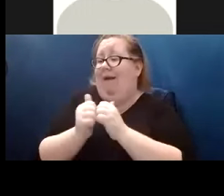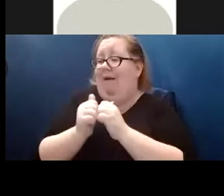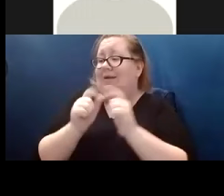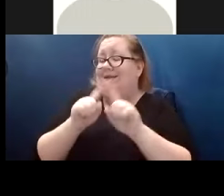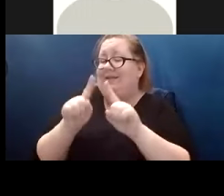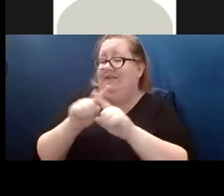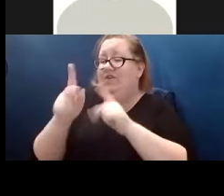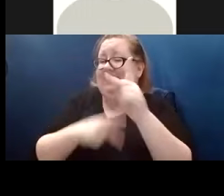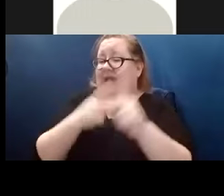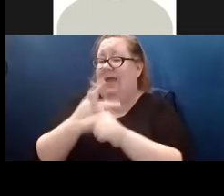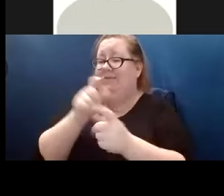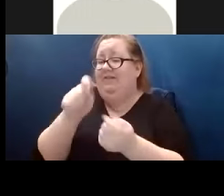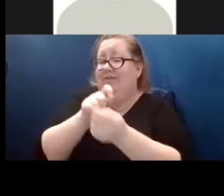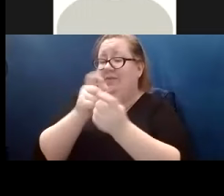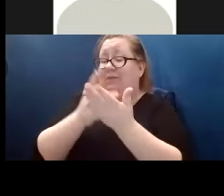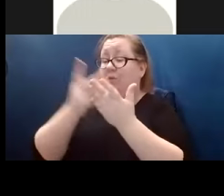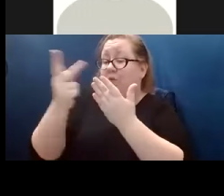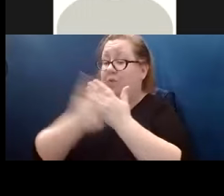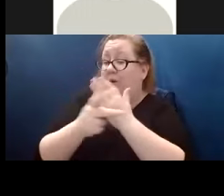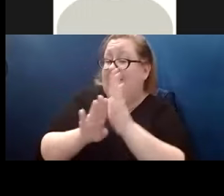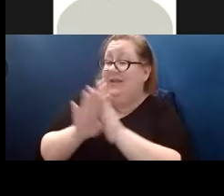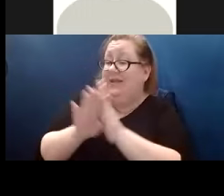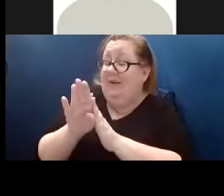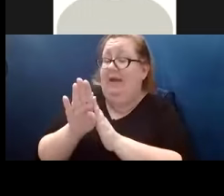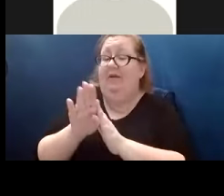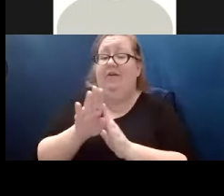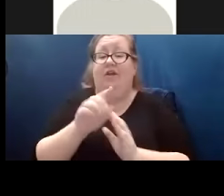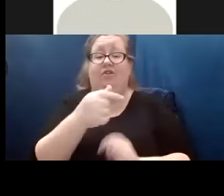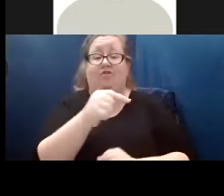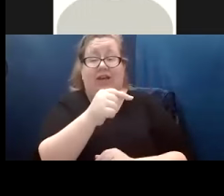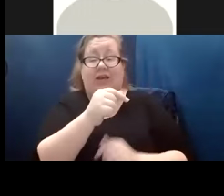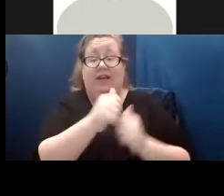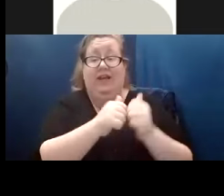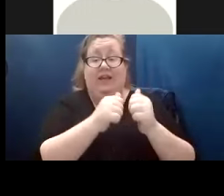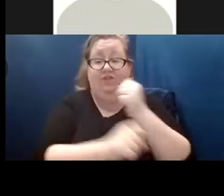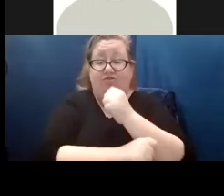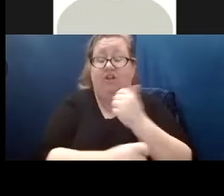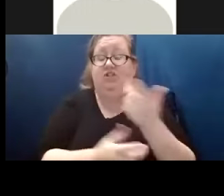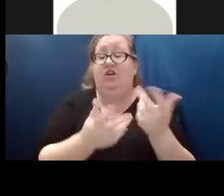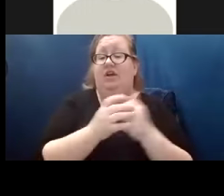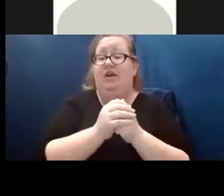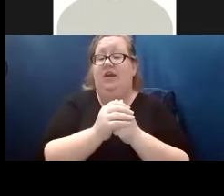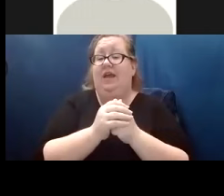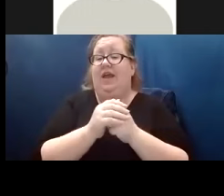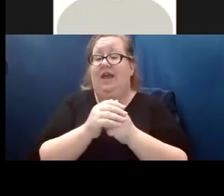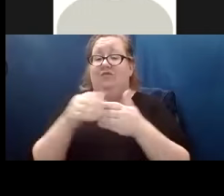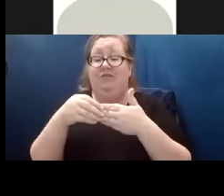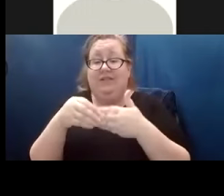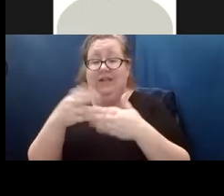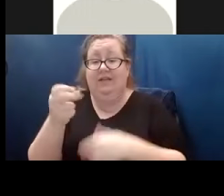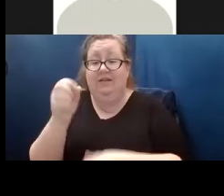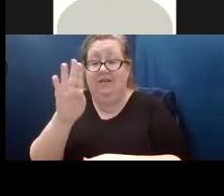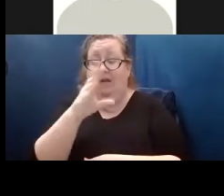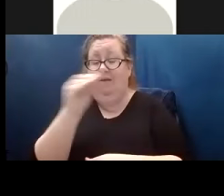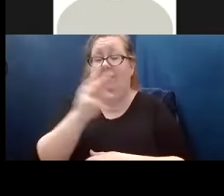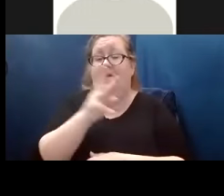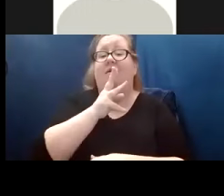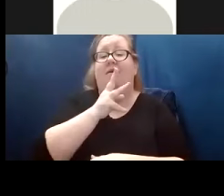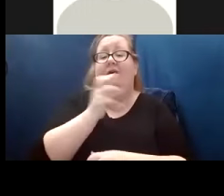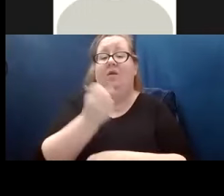specific programs that could be developed around green infrastructure, around resilience hub, and also around waste reduction.